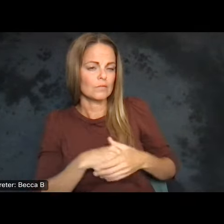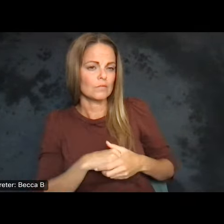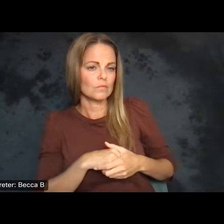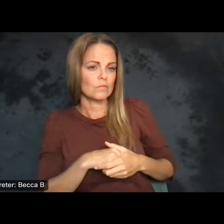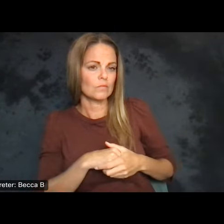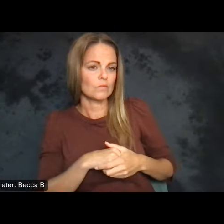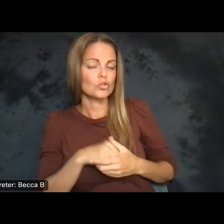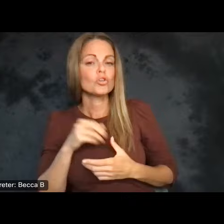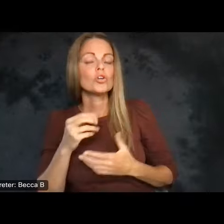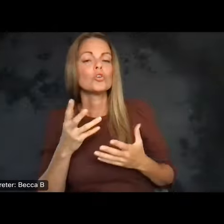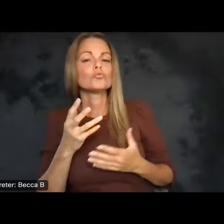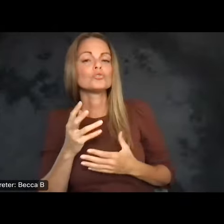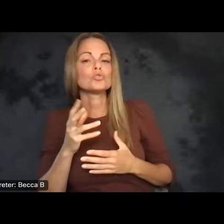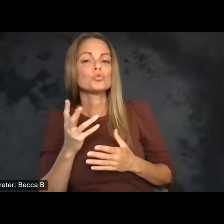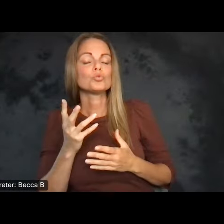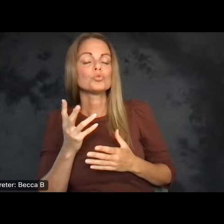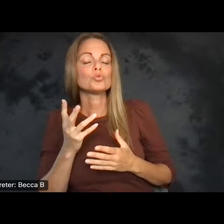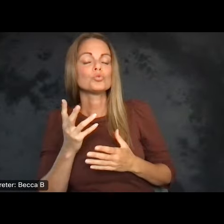To revisit.